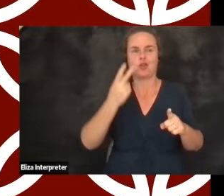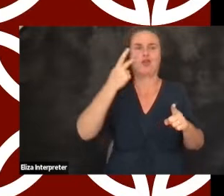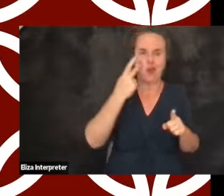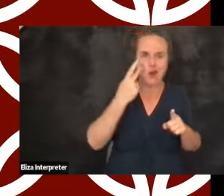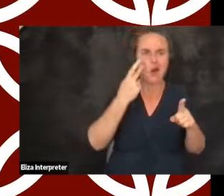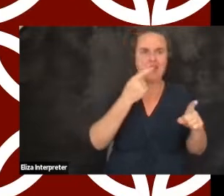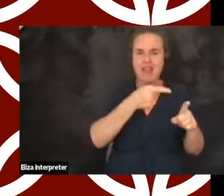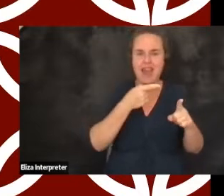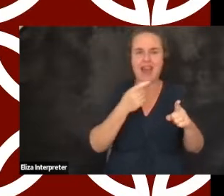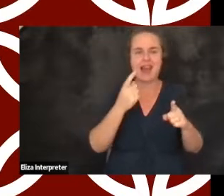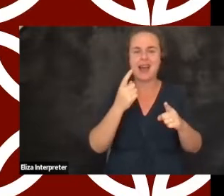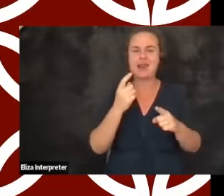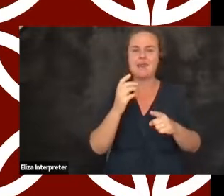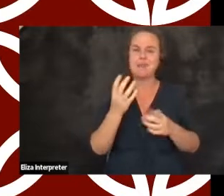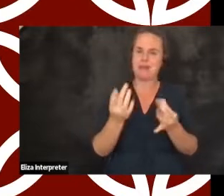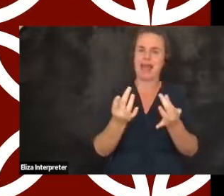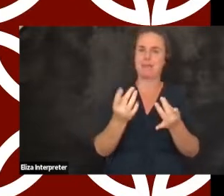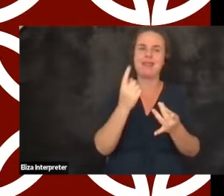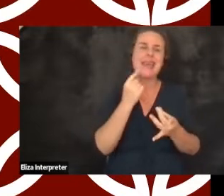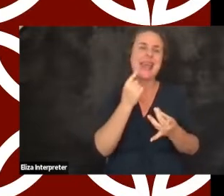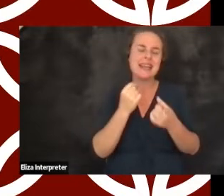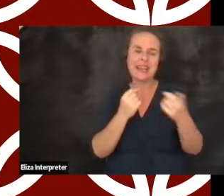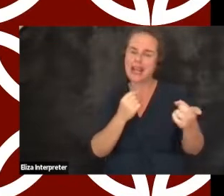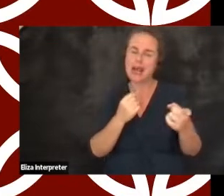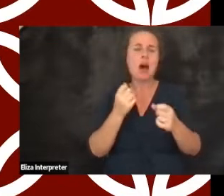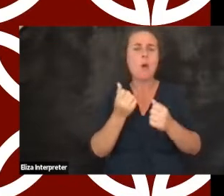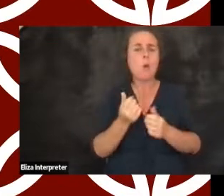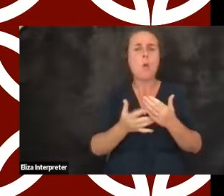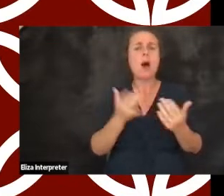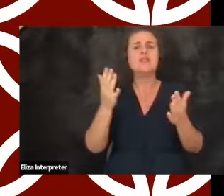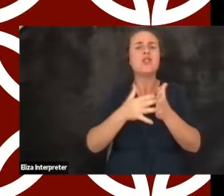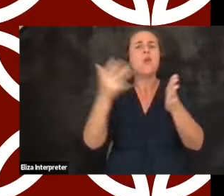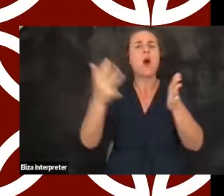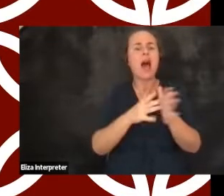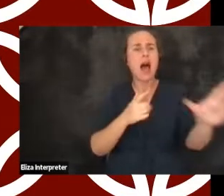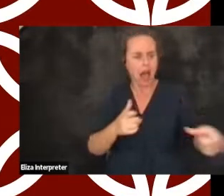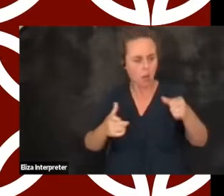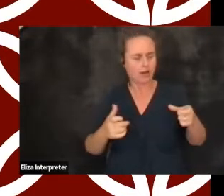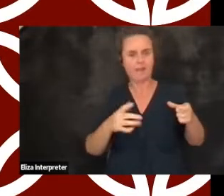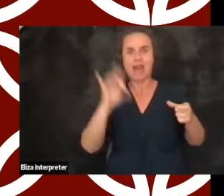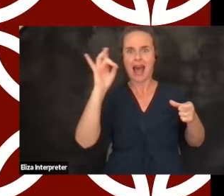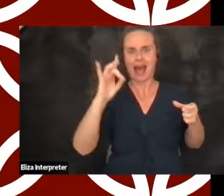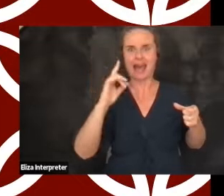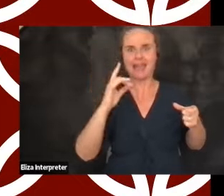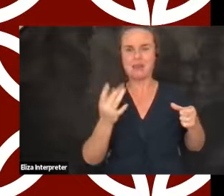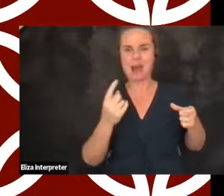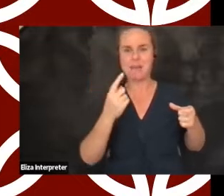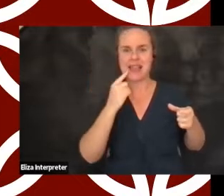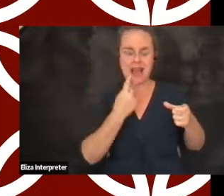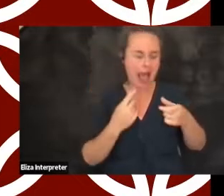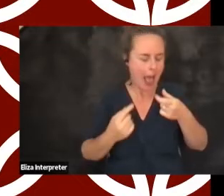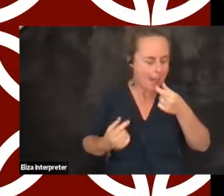candy, but every now and again it would come into my life and it would carry me back to these times of driving